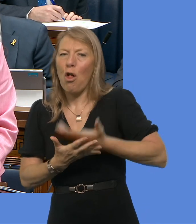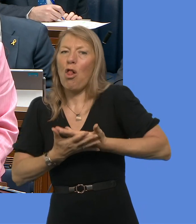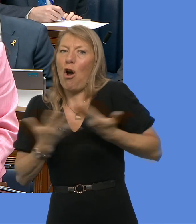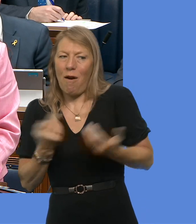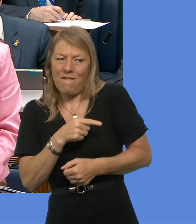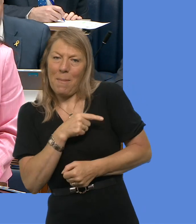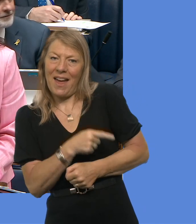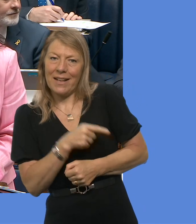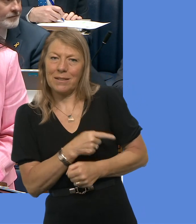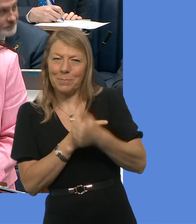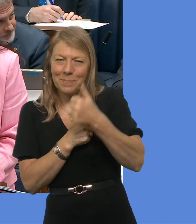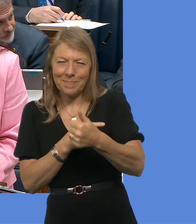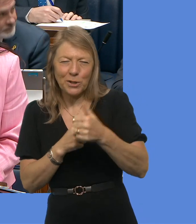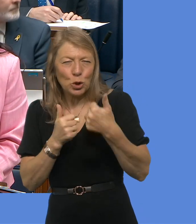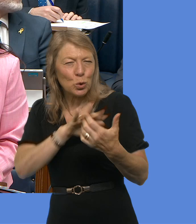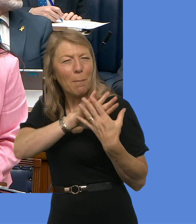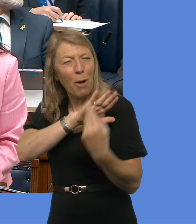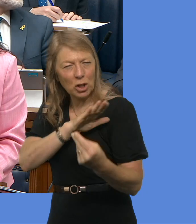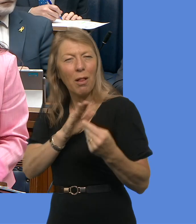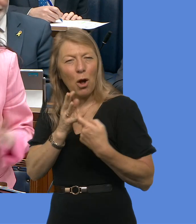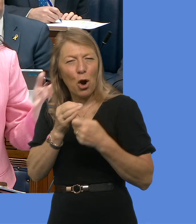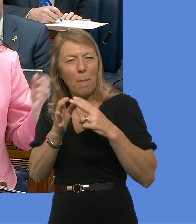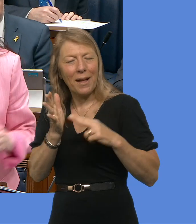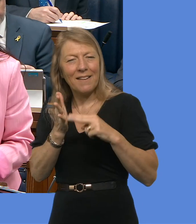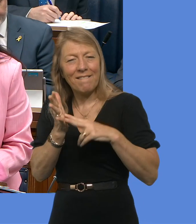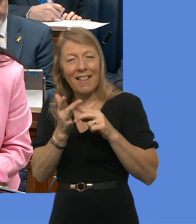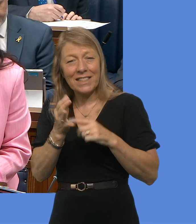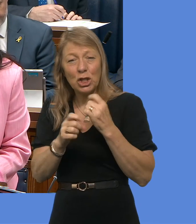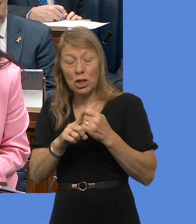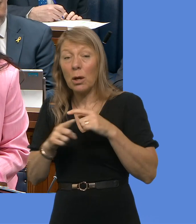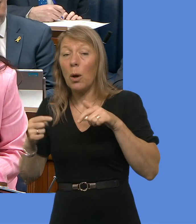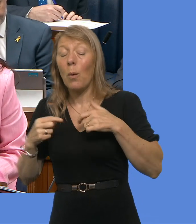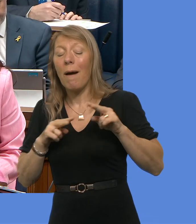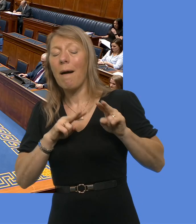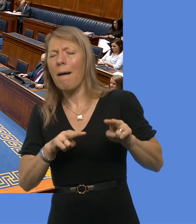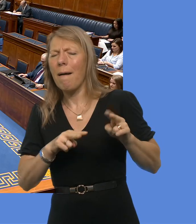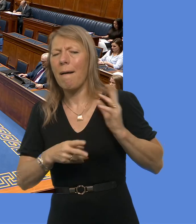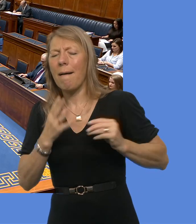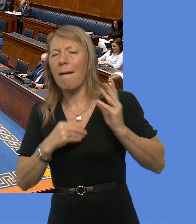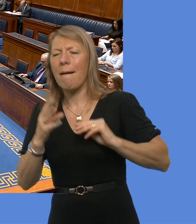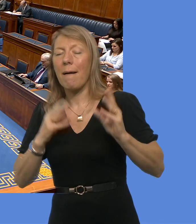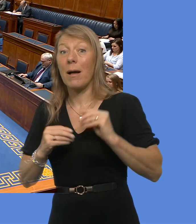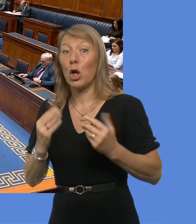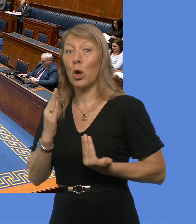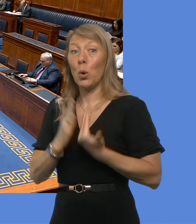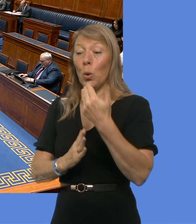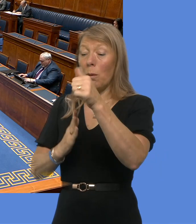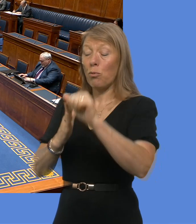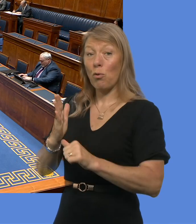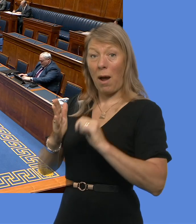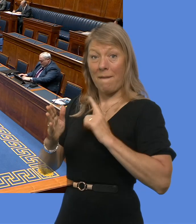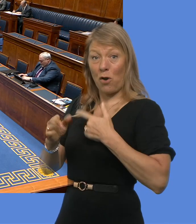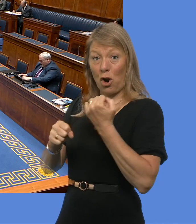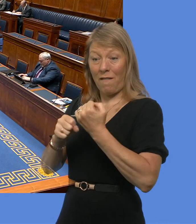place-based intervention model, and we're hoping to come forward with some proposals, and we'll consult with the committee on those to forge the new programme and the way forward.